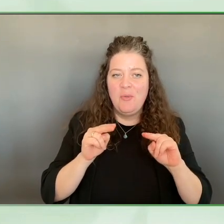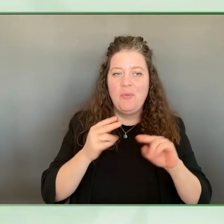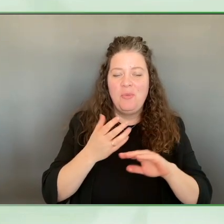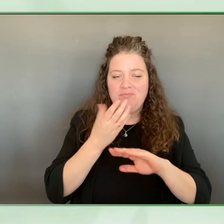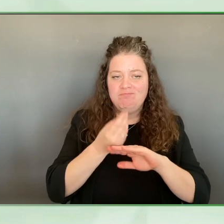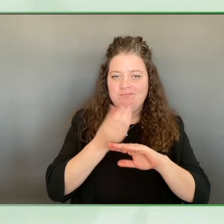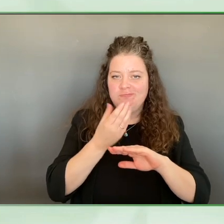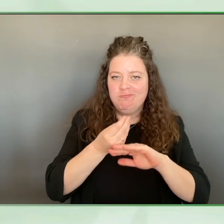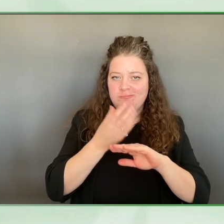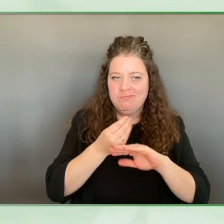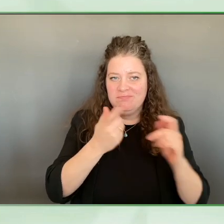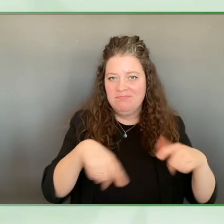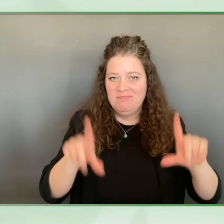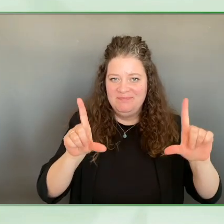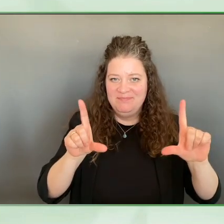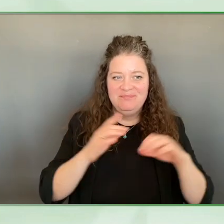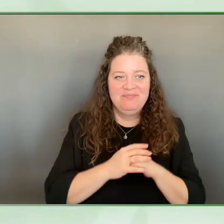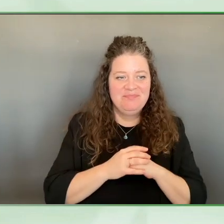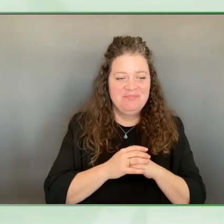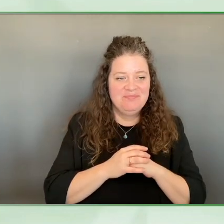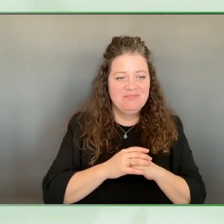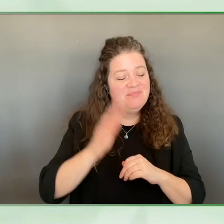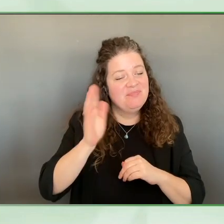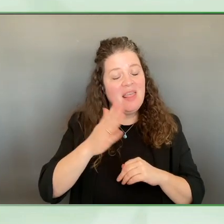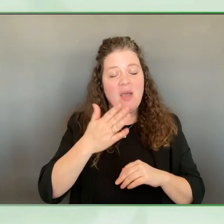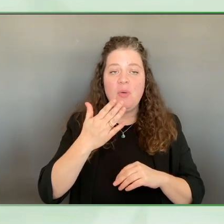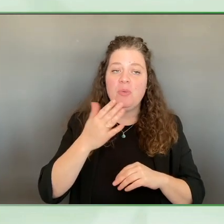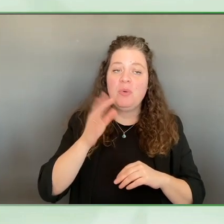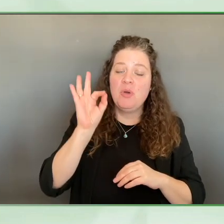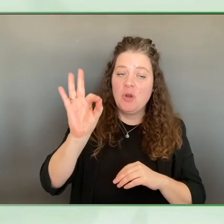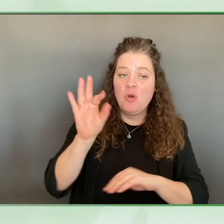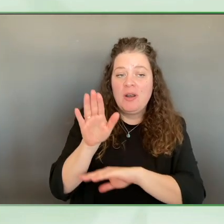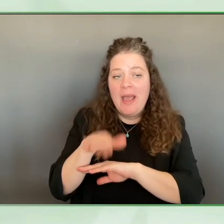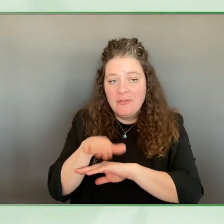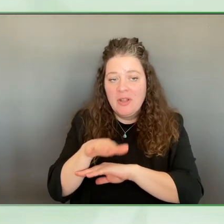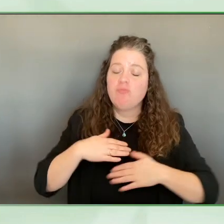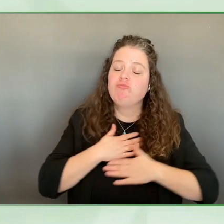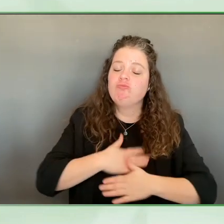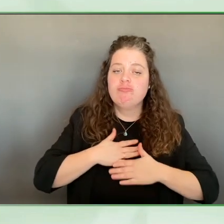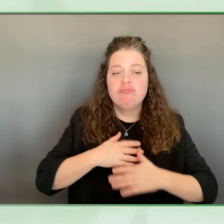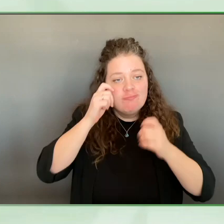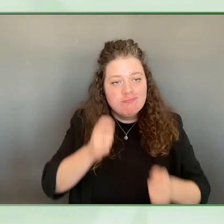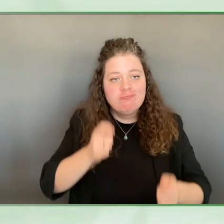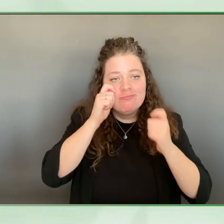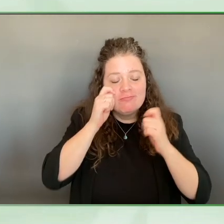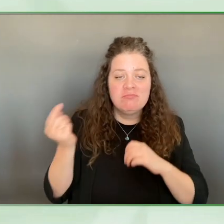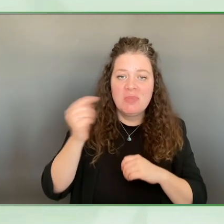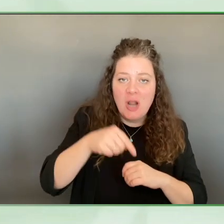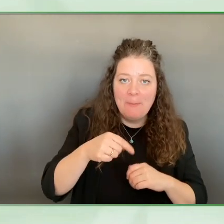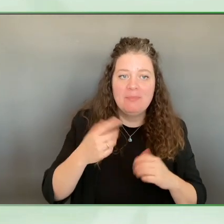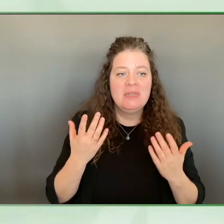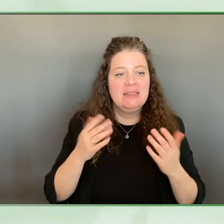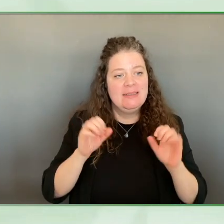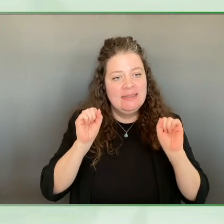Good afternoon, everyone. It's quite a pleasure and an honor to be here with you today and to be able to share with you the journey of a local